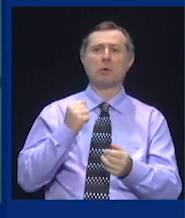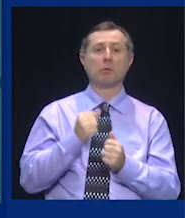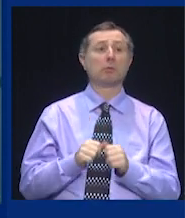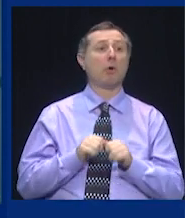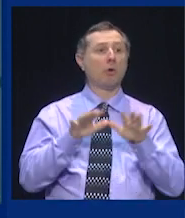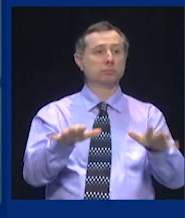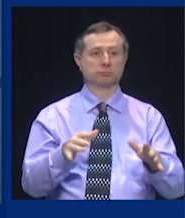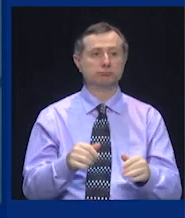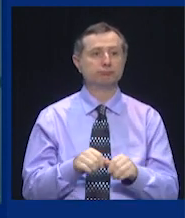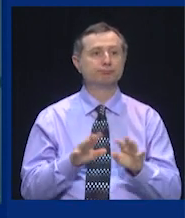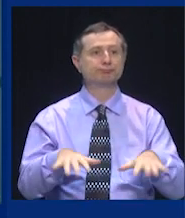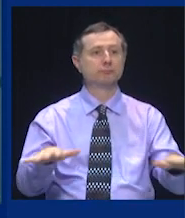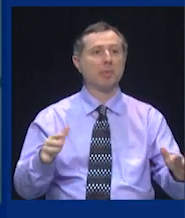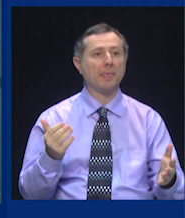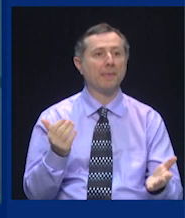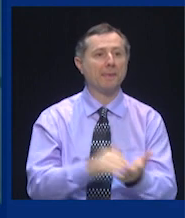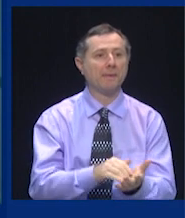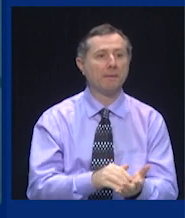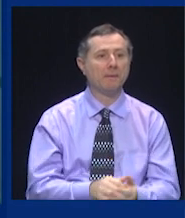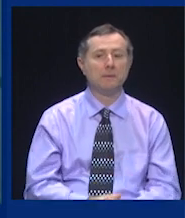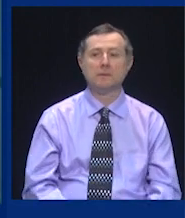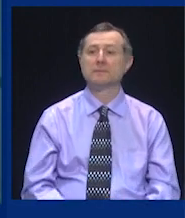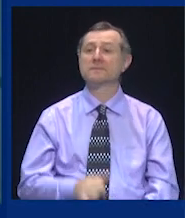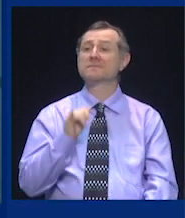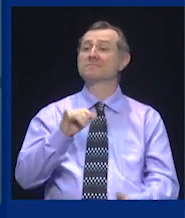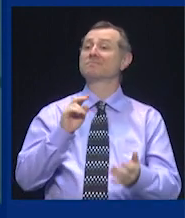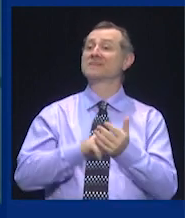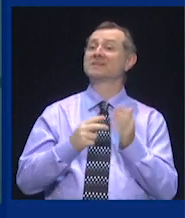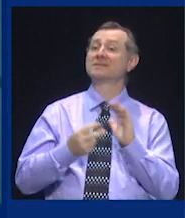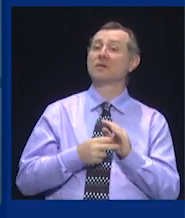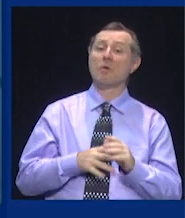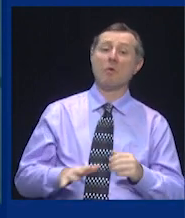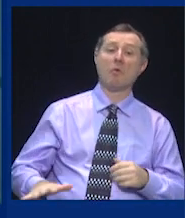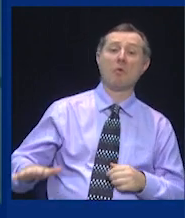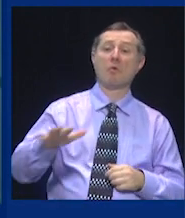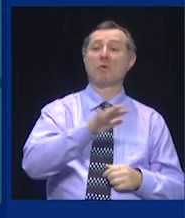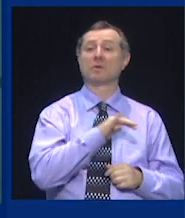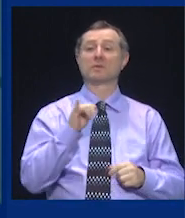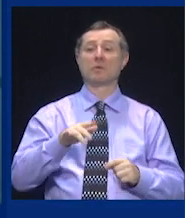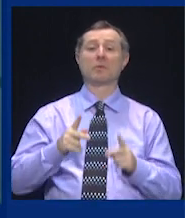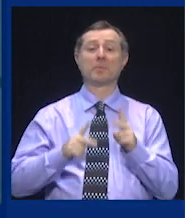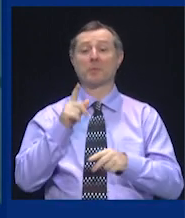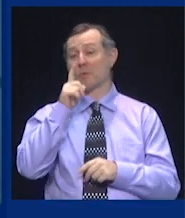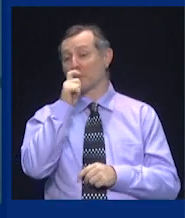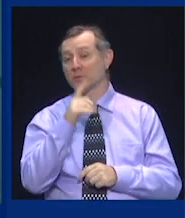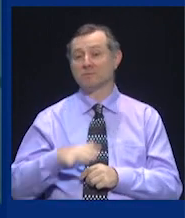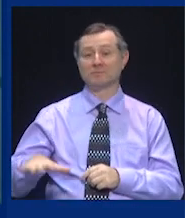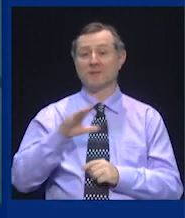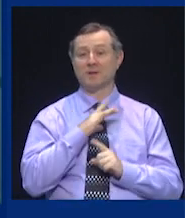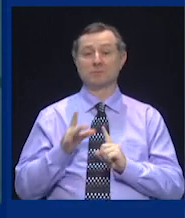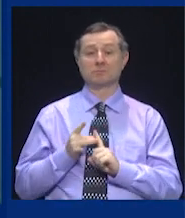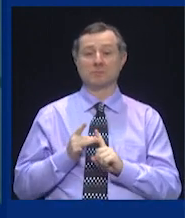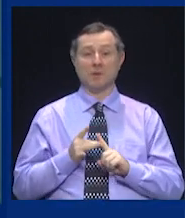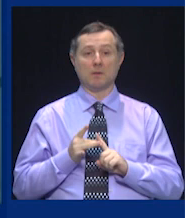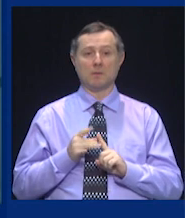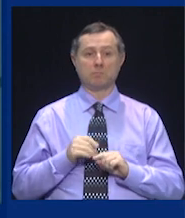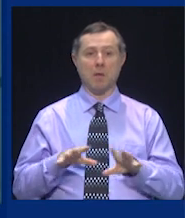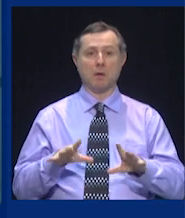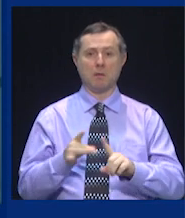that is you then have 100% of the people spreading the Delta variant.